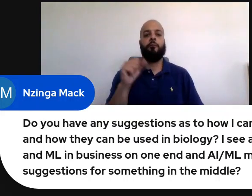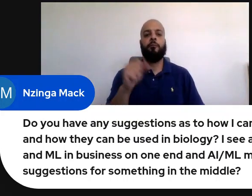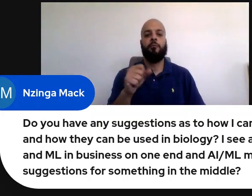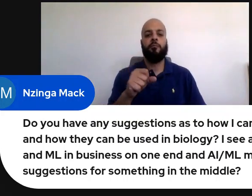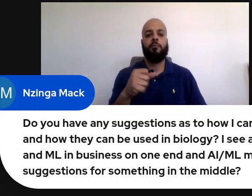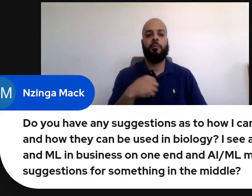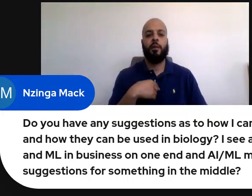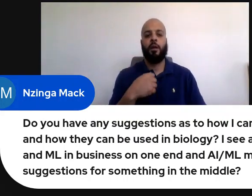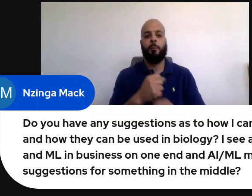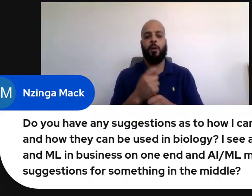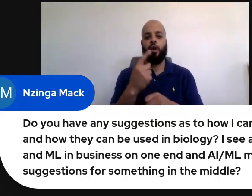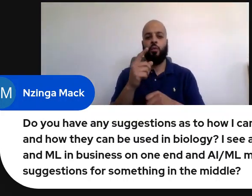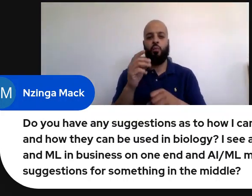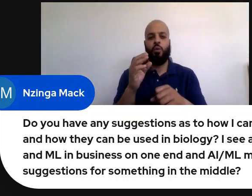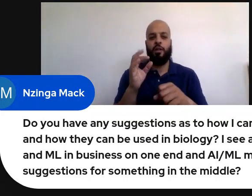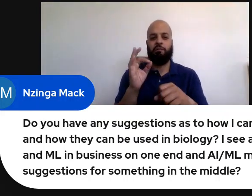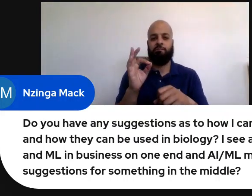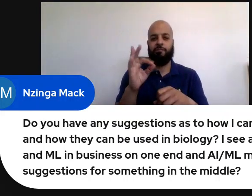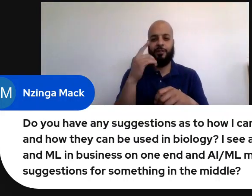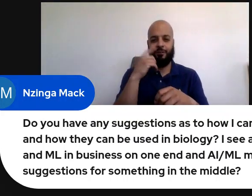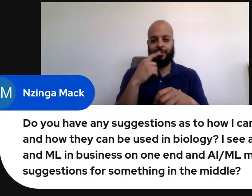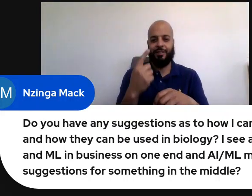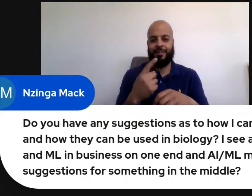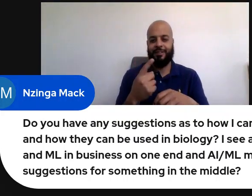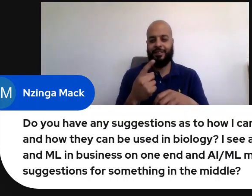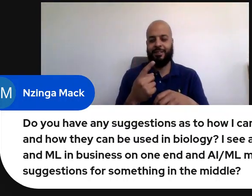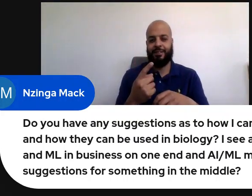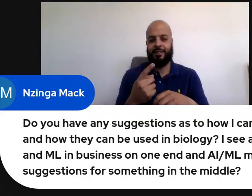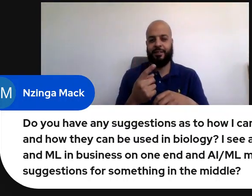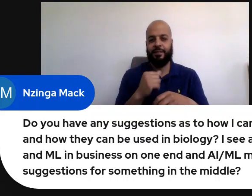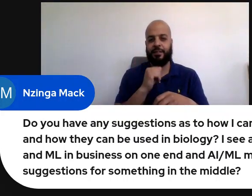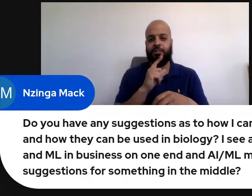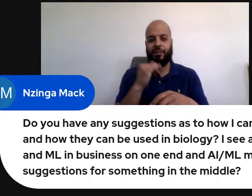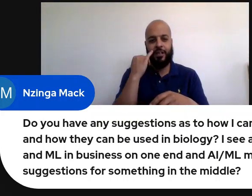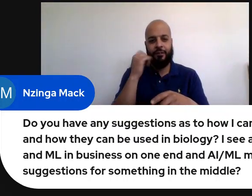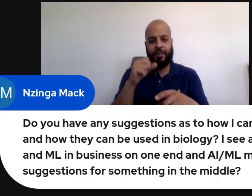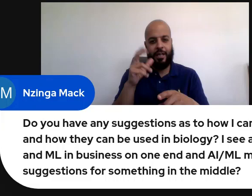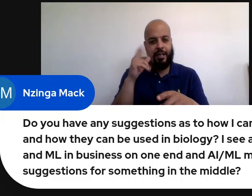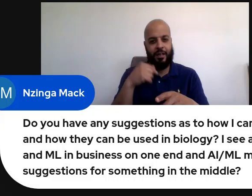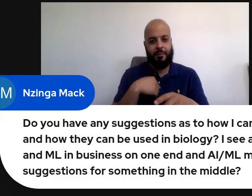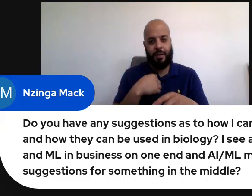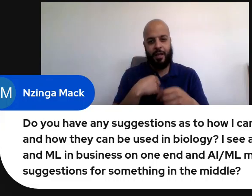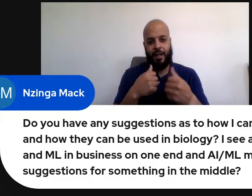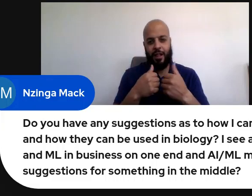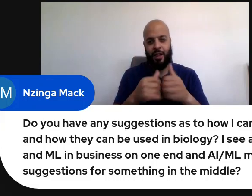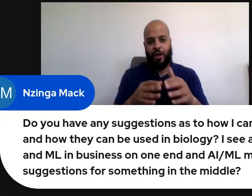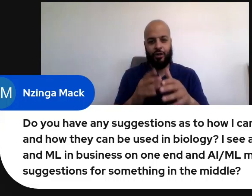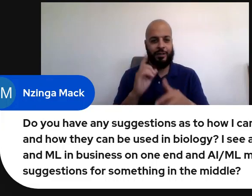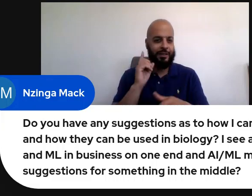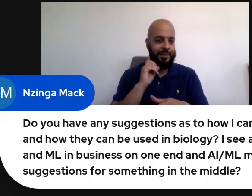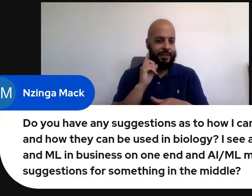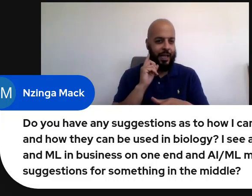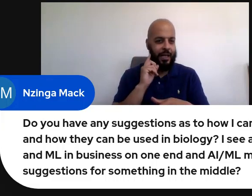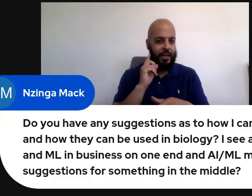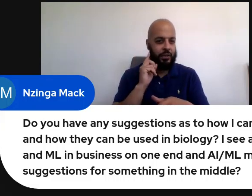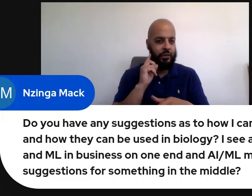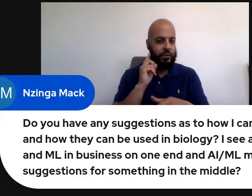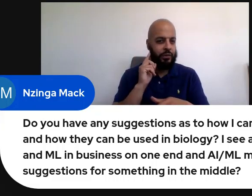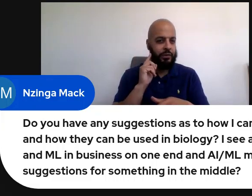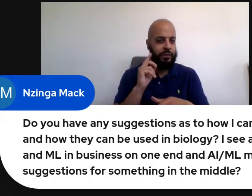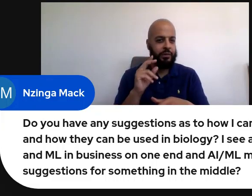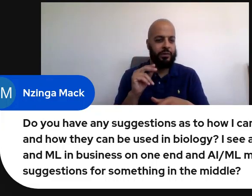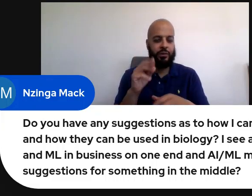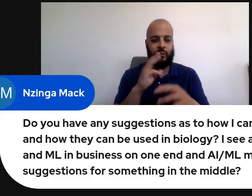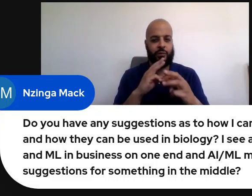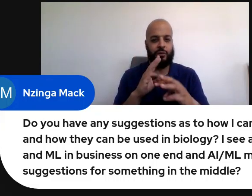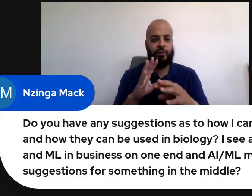for something. A I don't know nature if you review. can hear me. I have lost the sound. So Oh, no